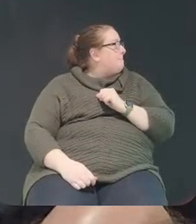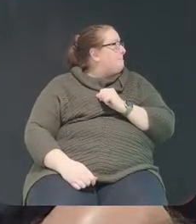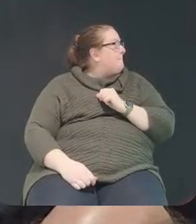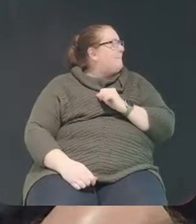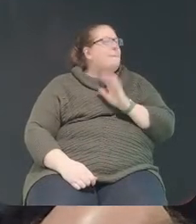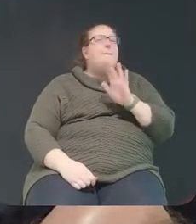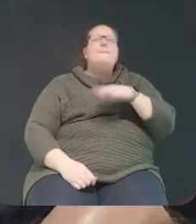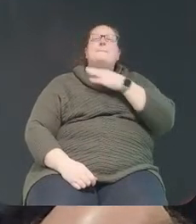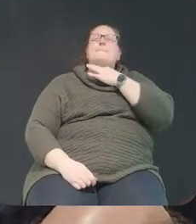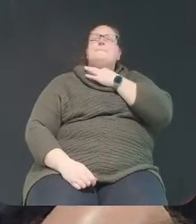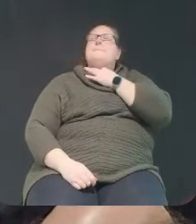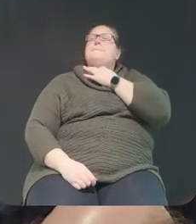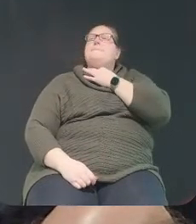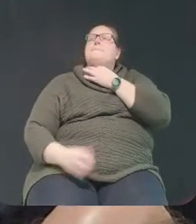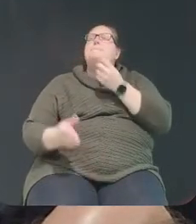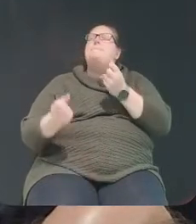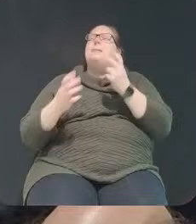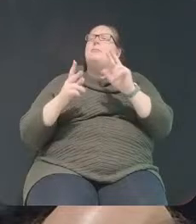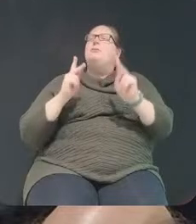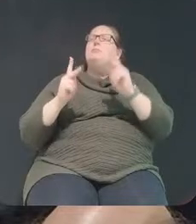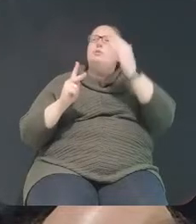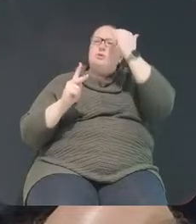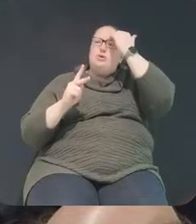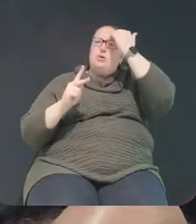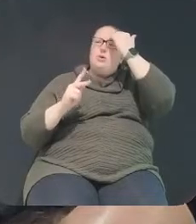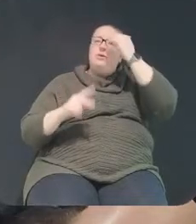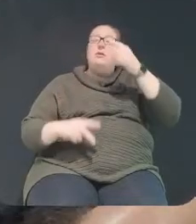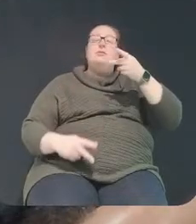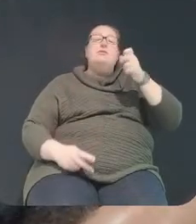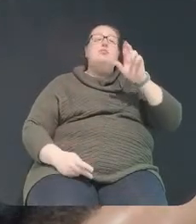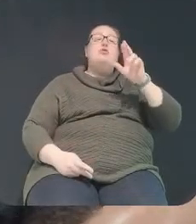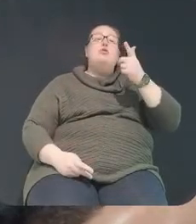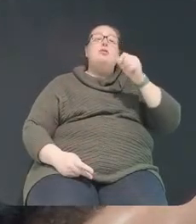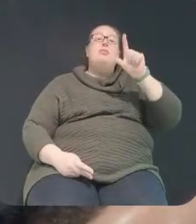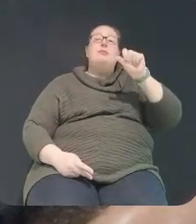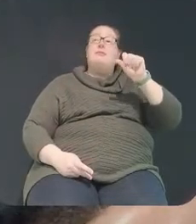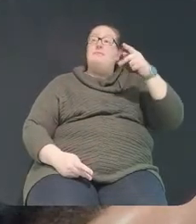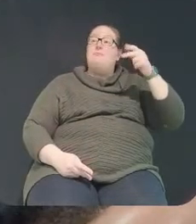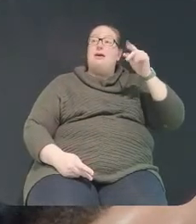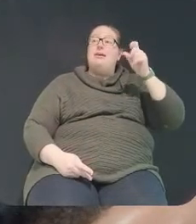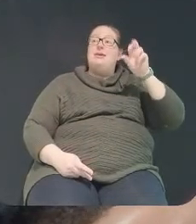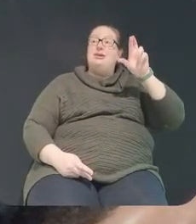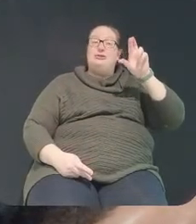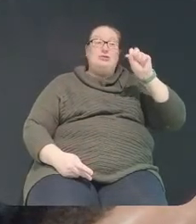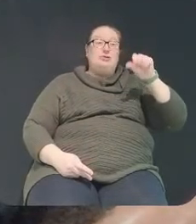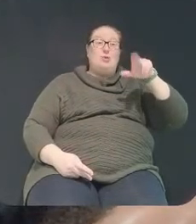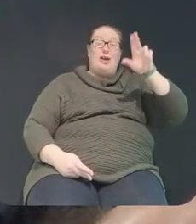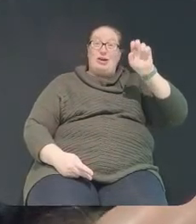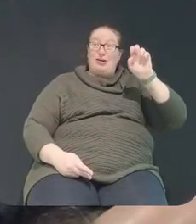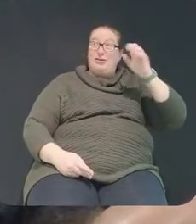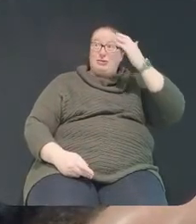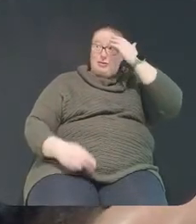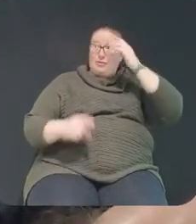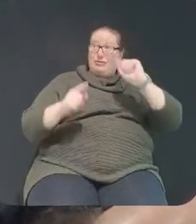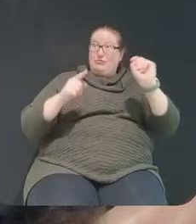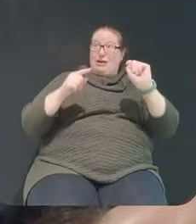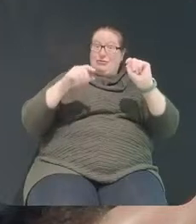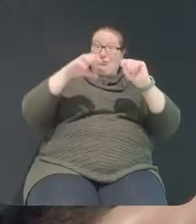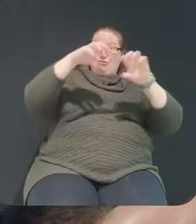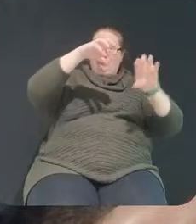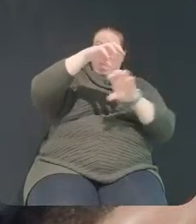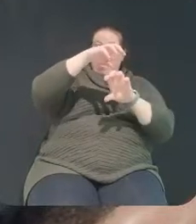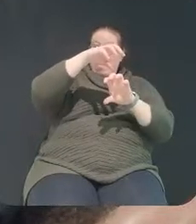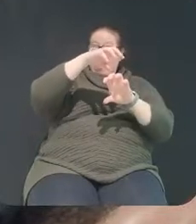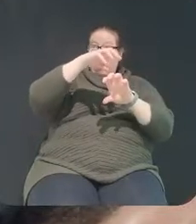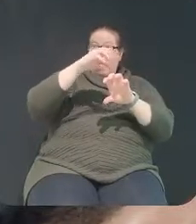So I'm curious how many people here know that underneath the pergola in Pioneer Square is a restroom, an old